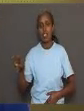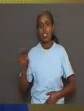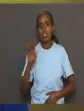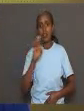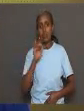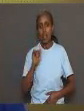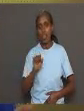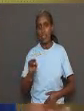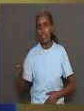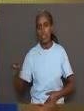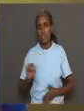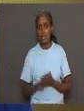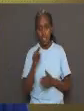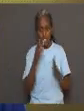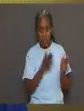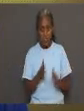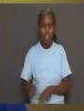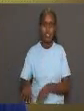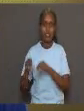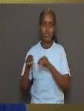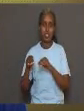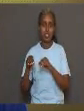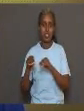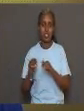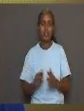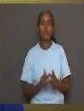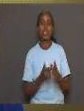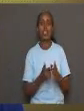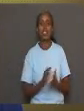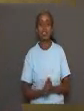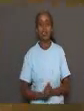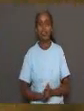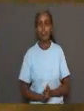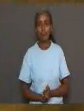scalar. Are you ready, students? Let us begin.